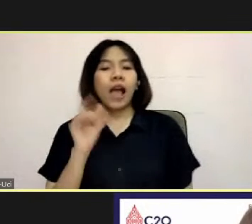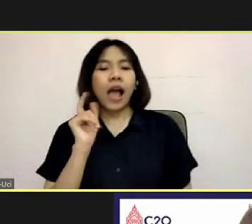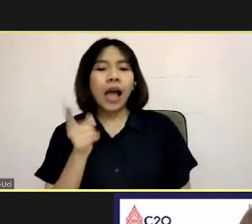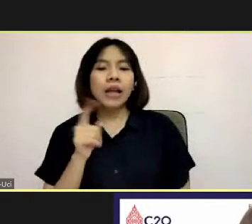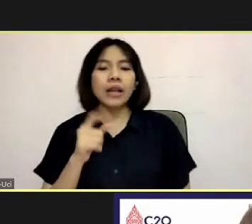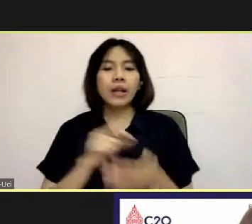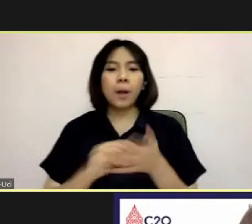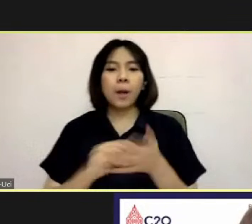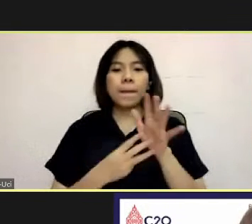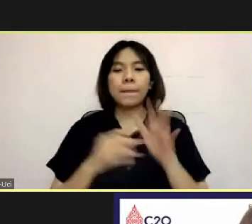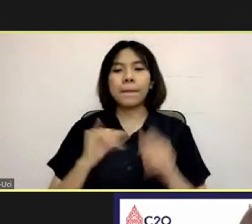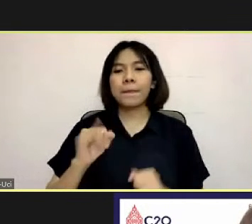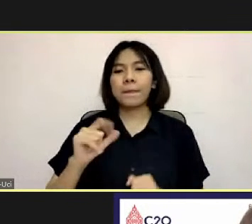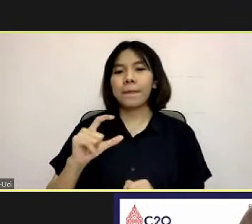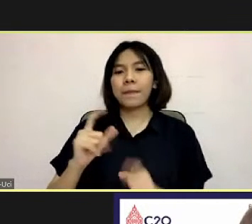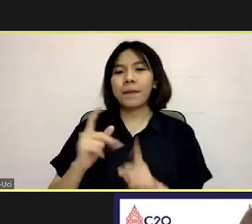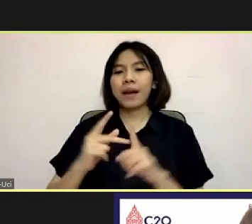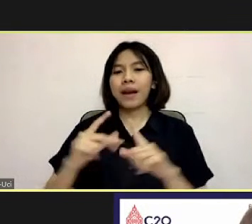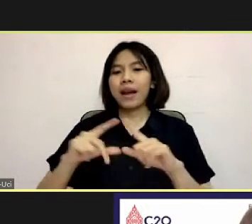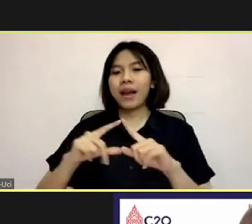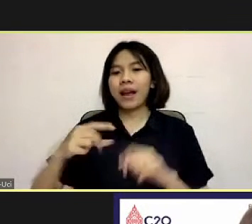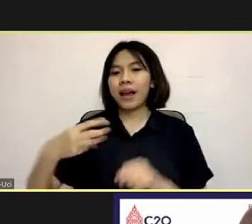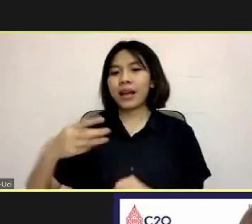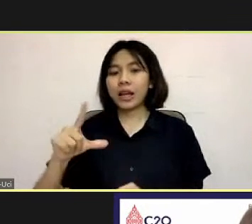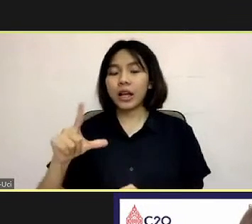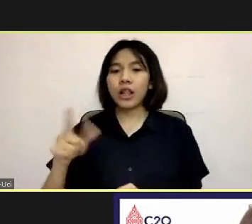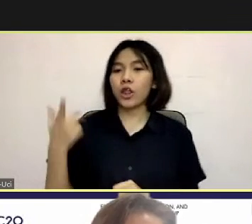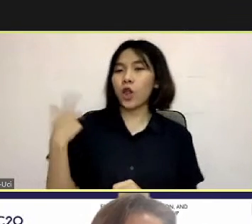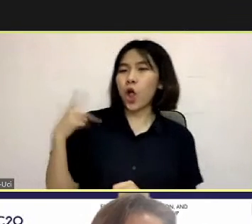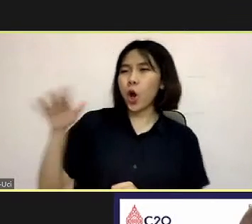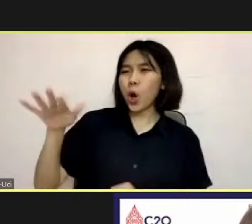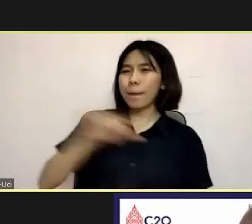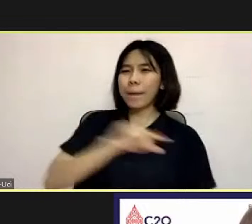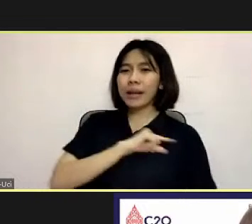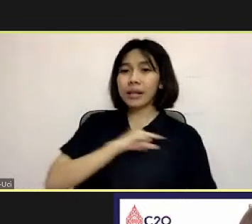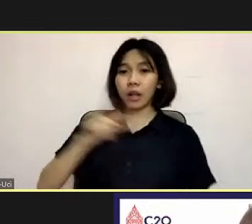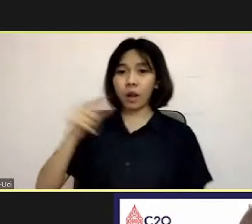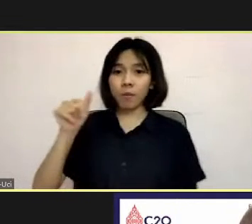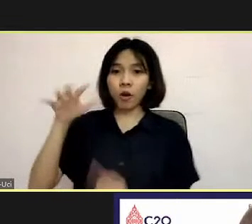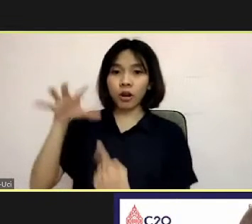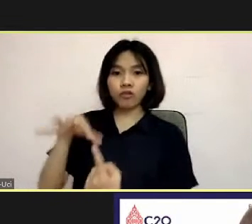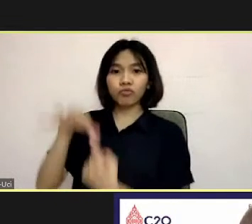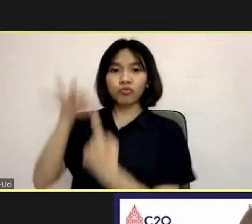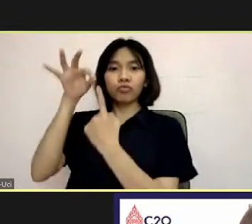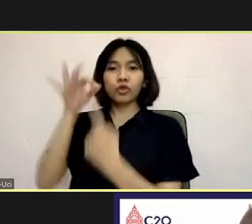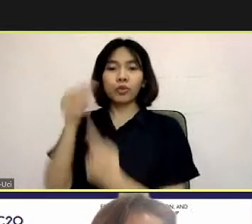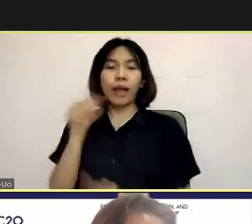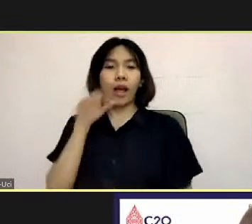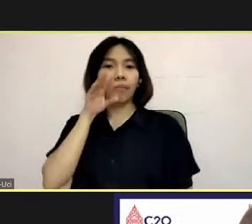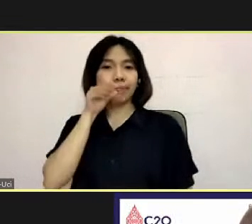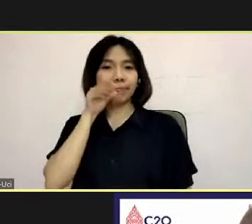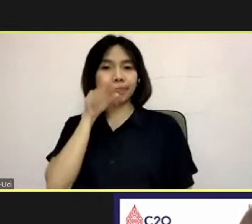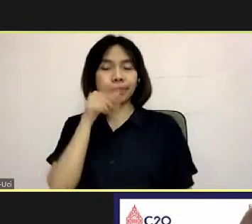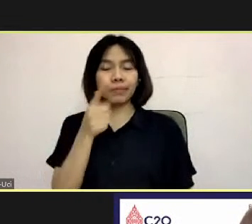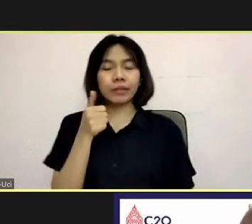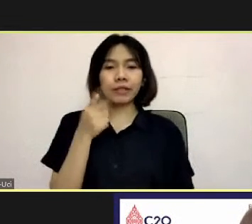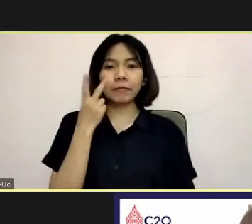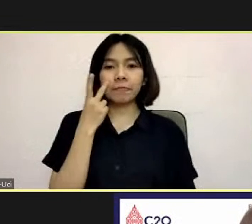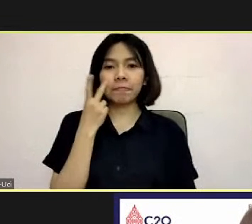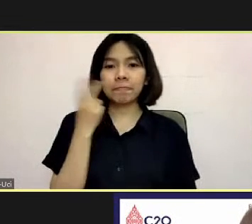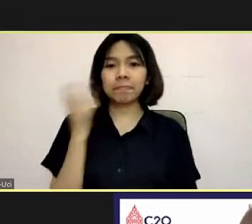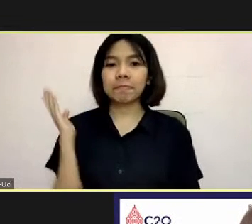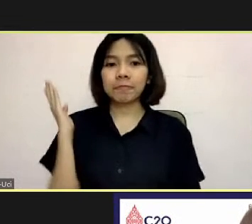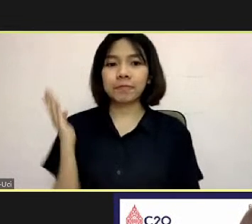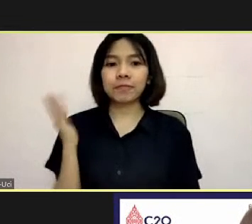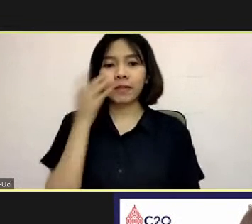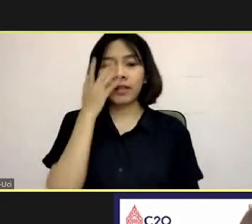So I see here Mr. Michael Peuki raising hand. So the committee maybe can allow him